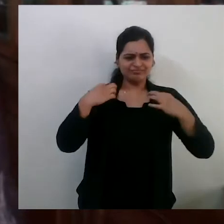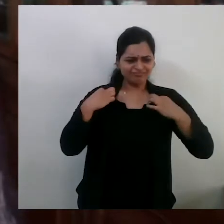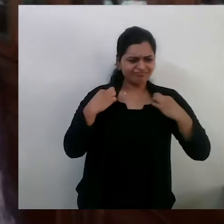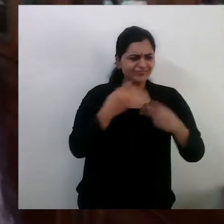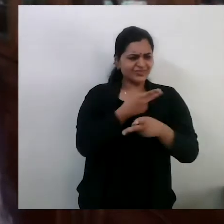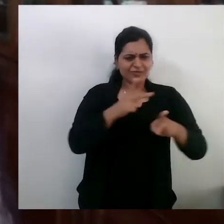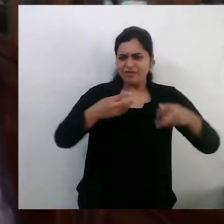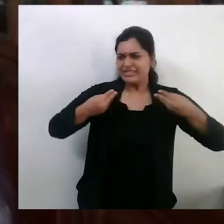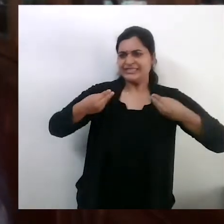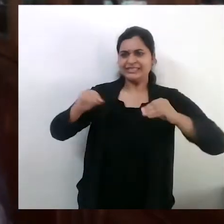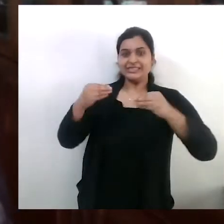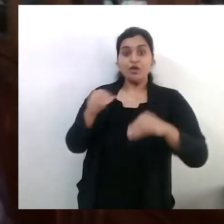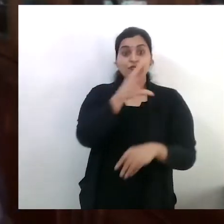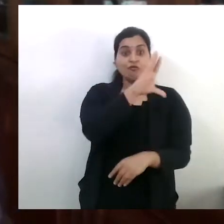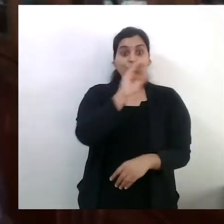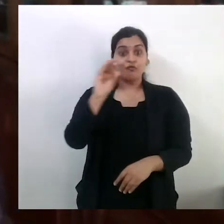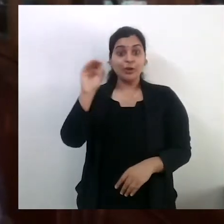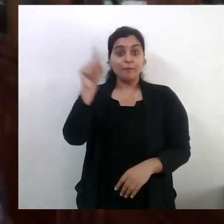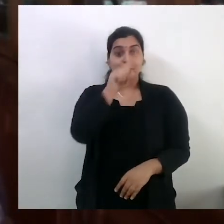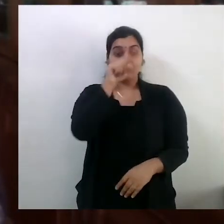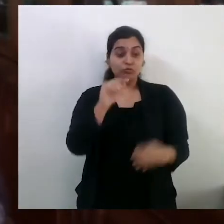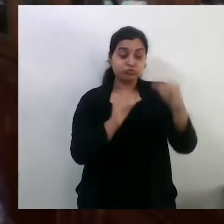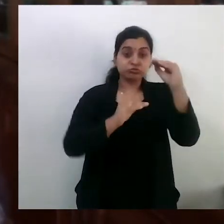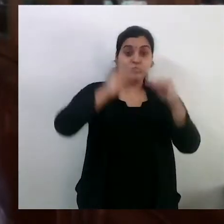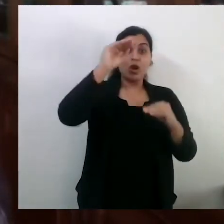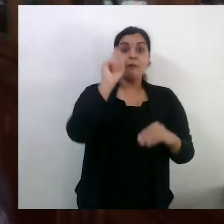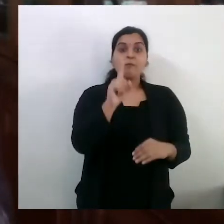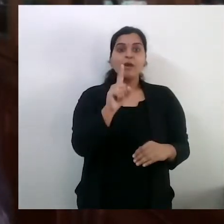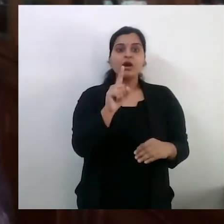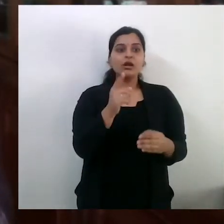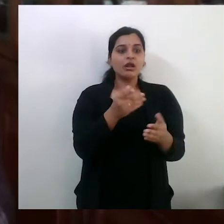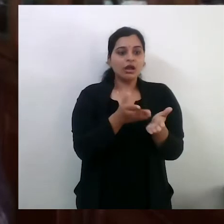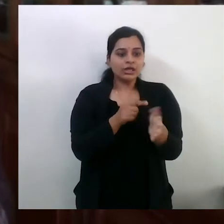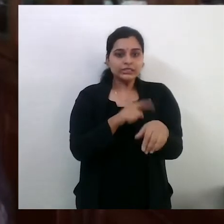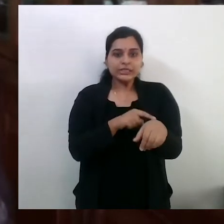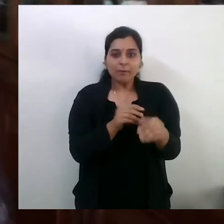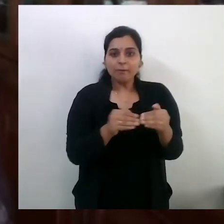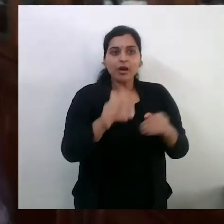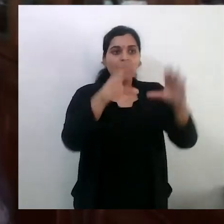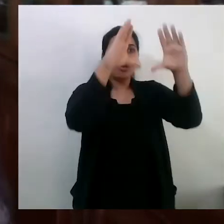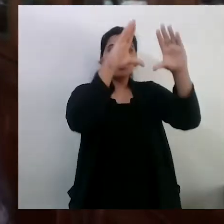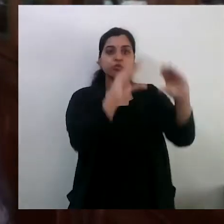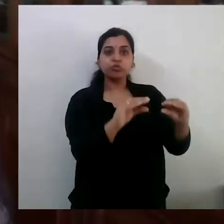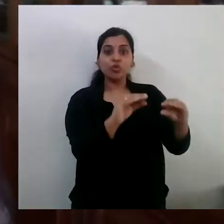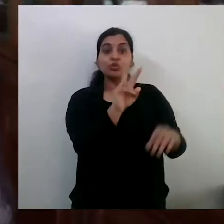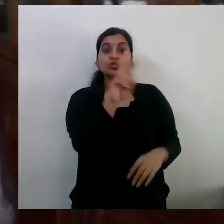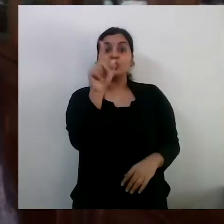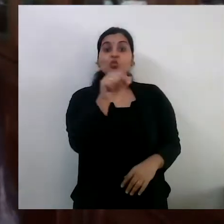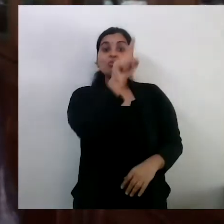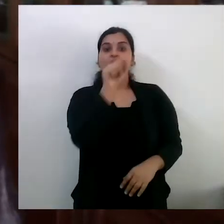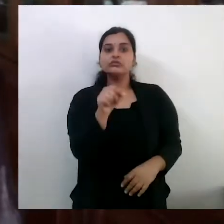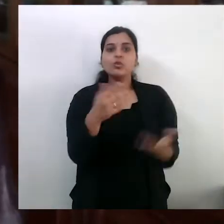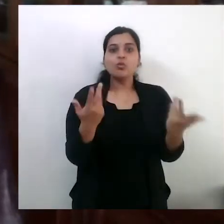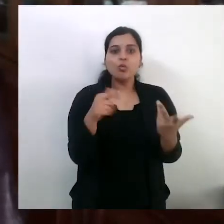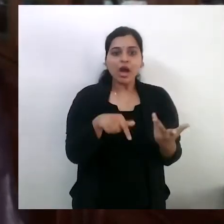of the world, became the country which had 2% GDP left. The rest of it was coming